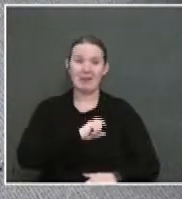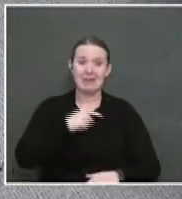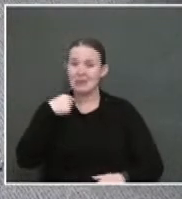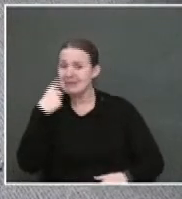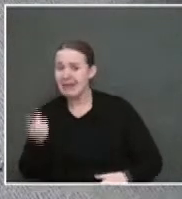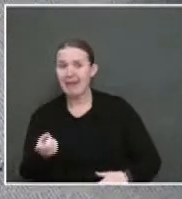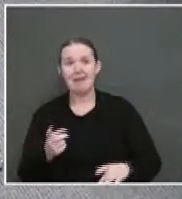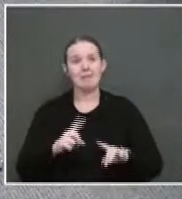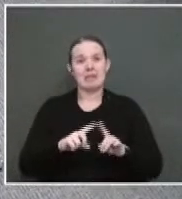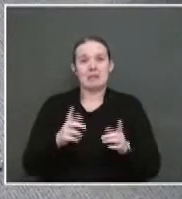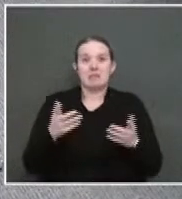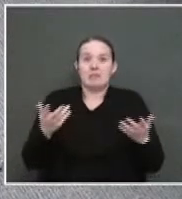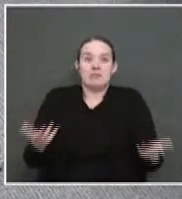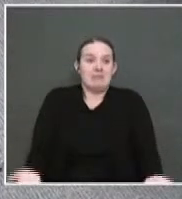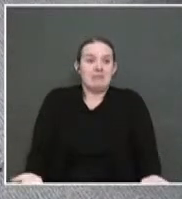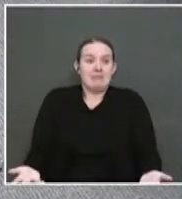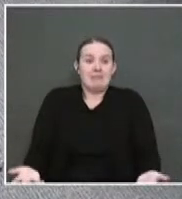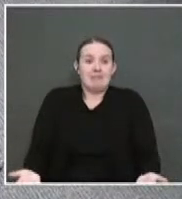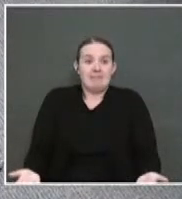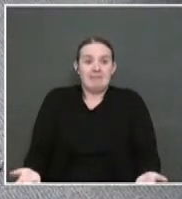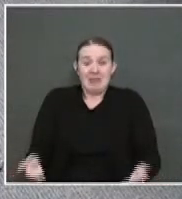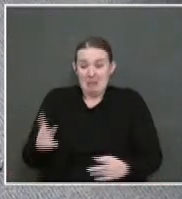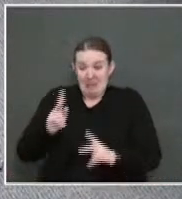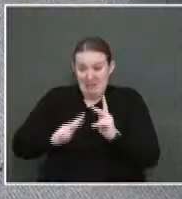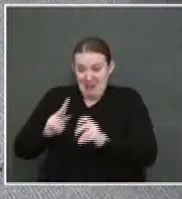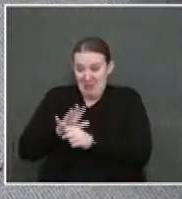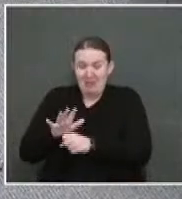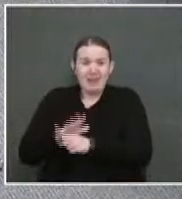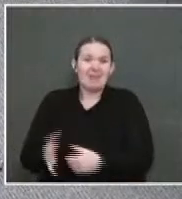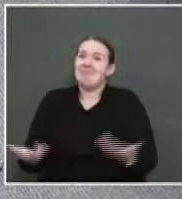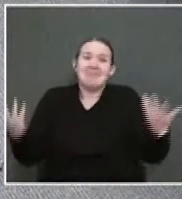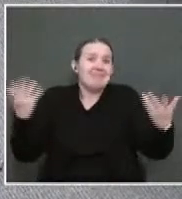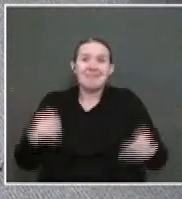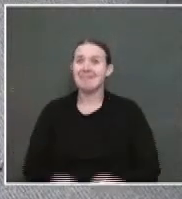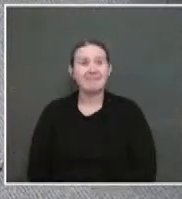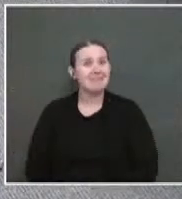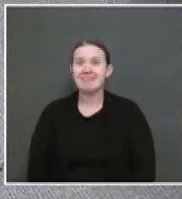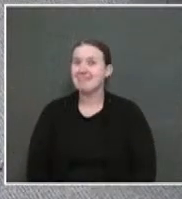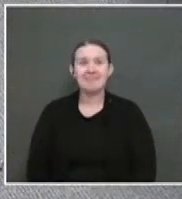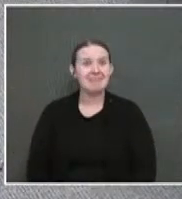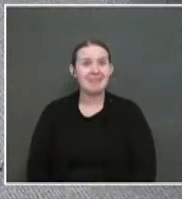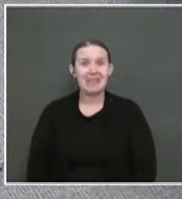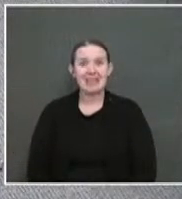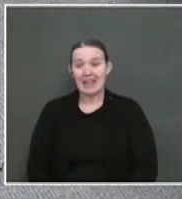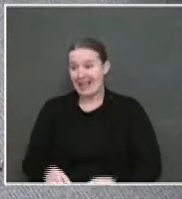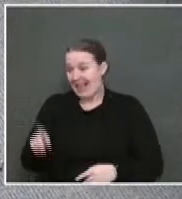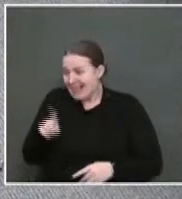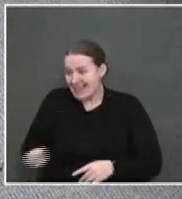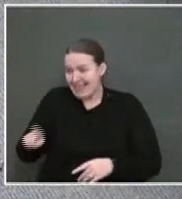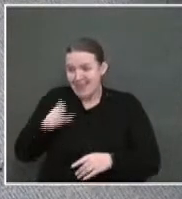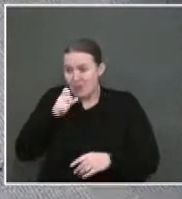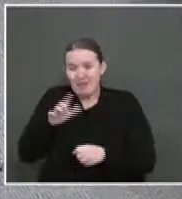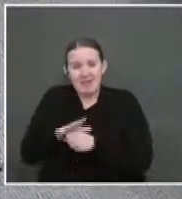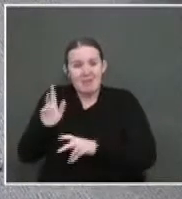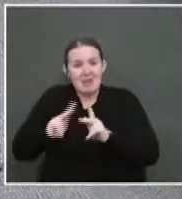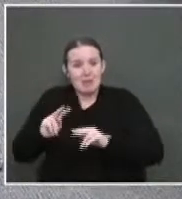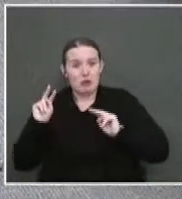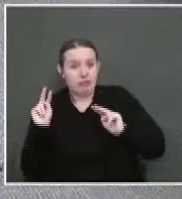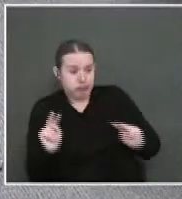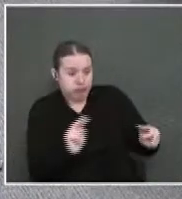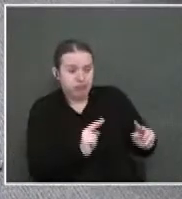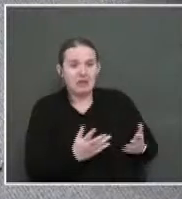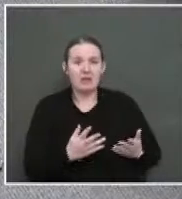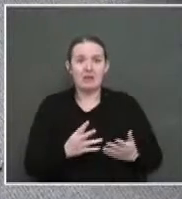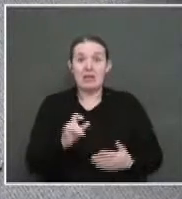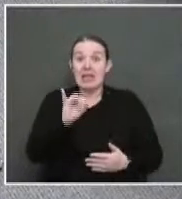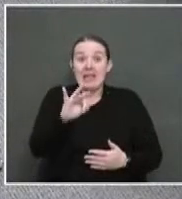SAPD, but there's just not the bandwidth there to enforce these ordinances. And so we may as well not